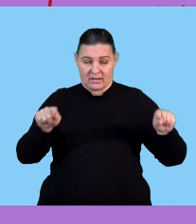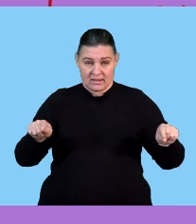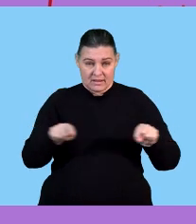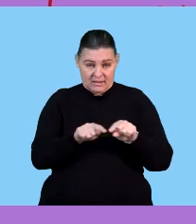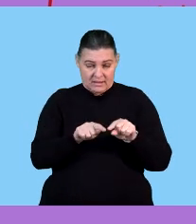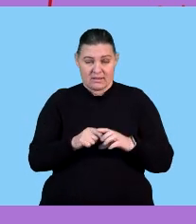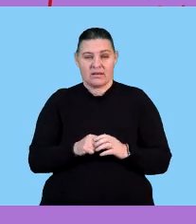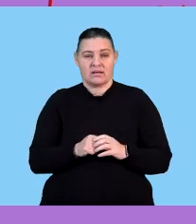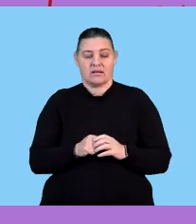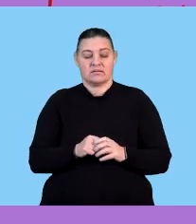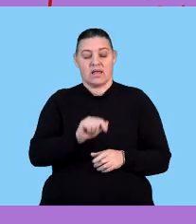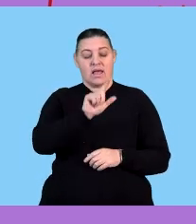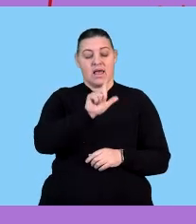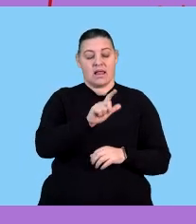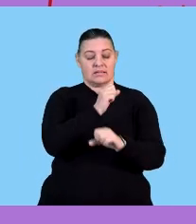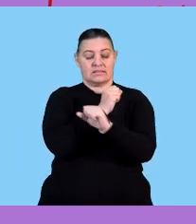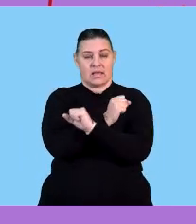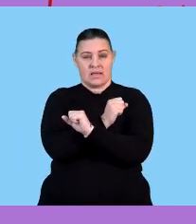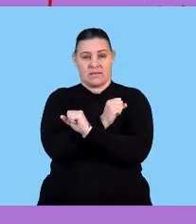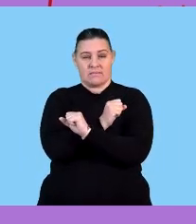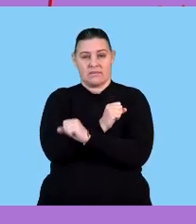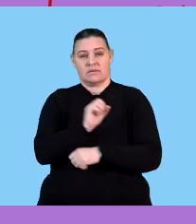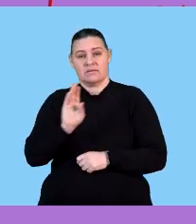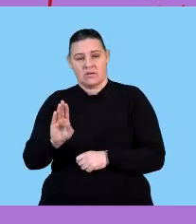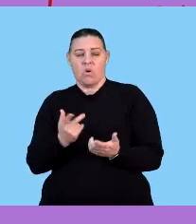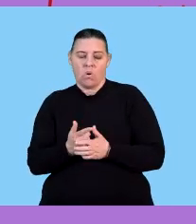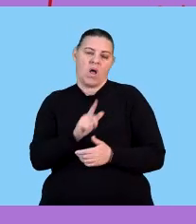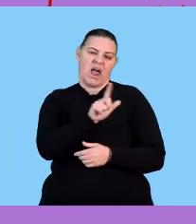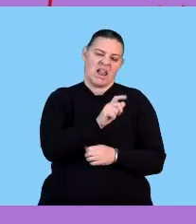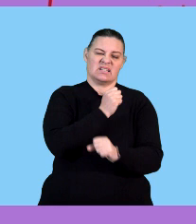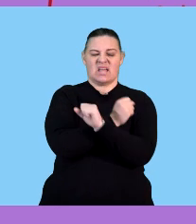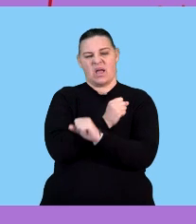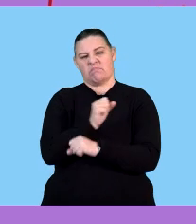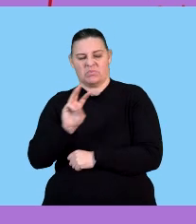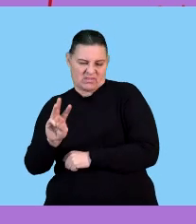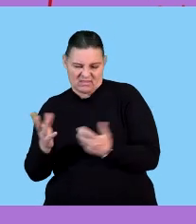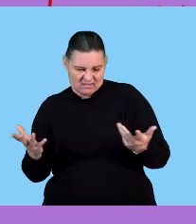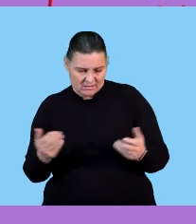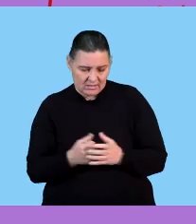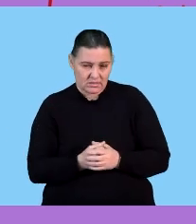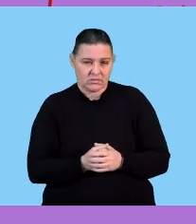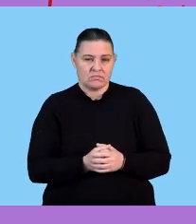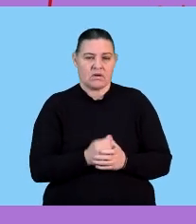breadth. All right, so in this case, length times width. Same thing, breadth and width. So